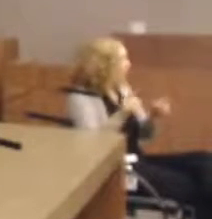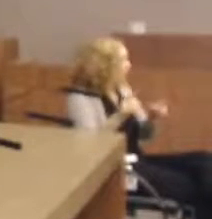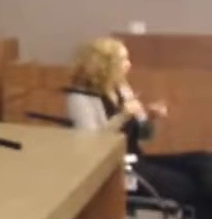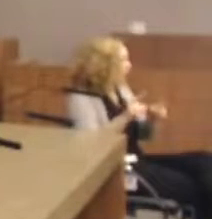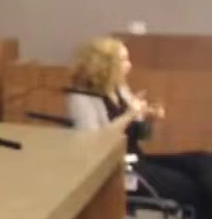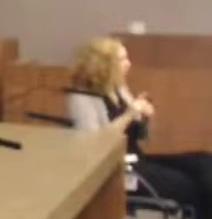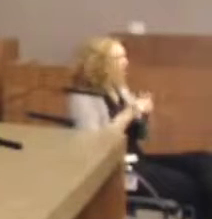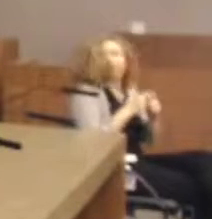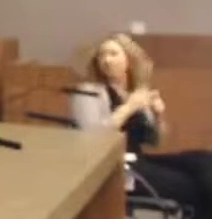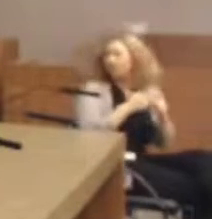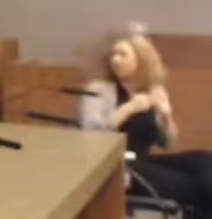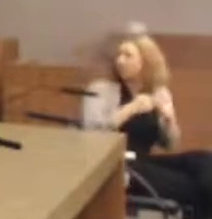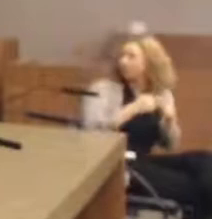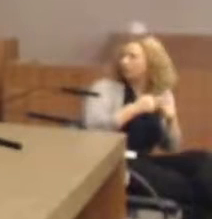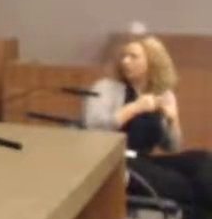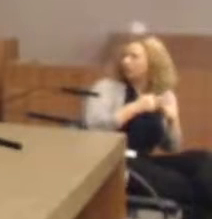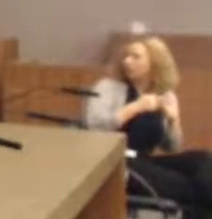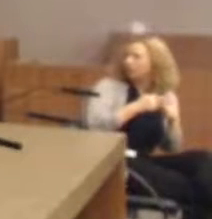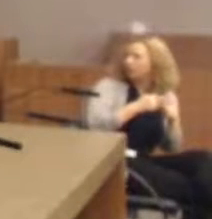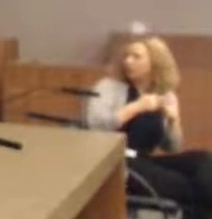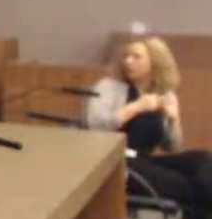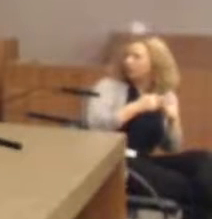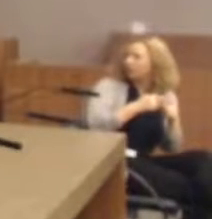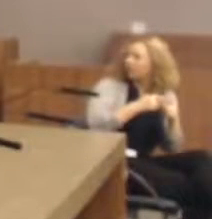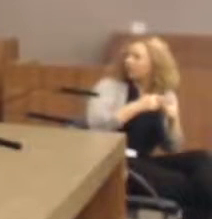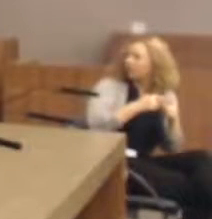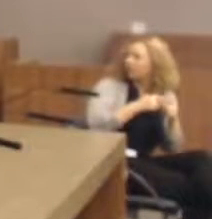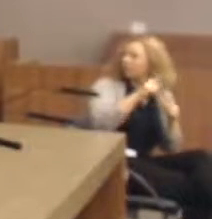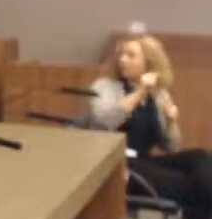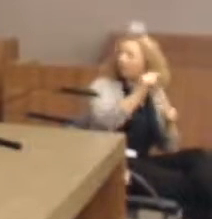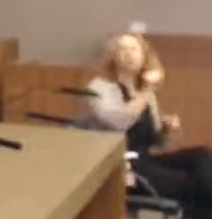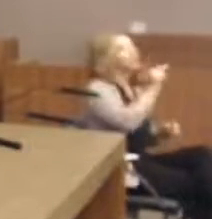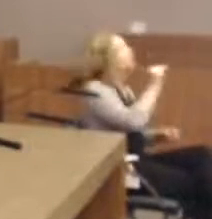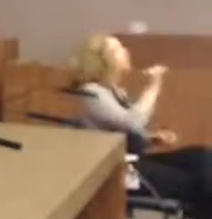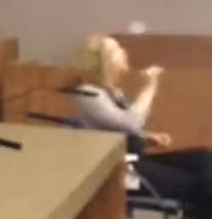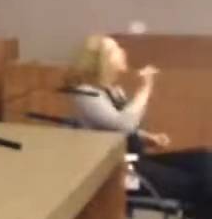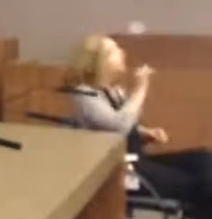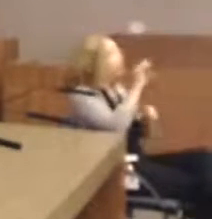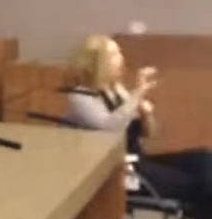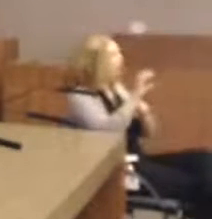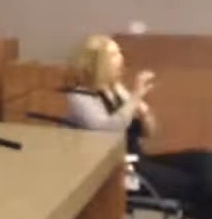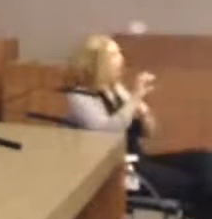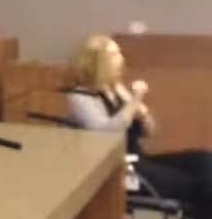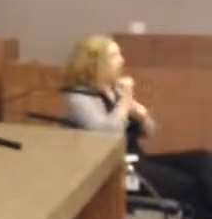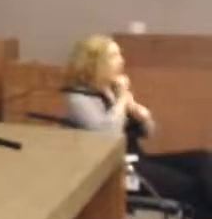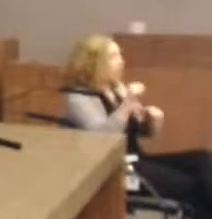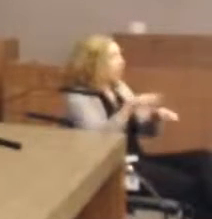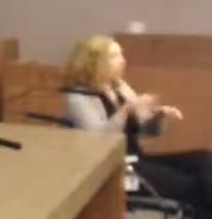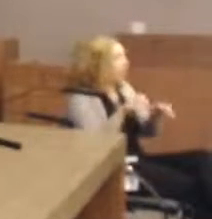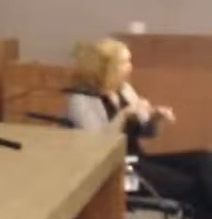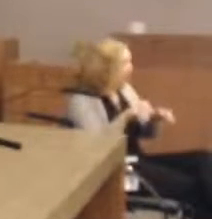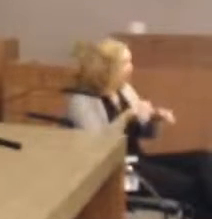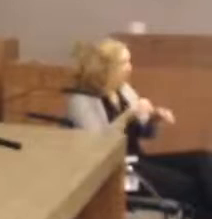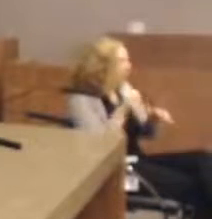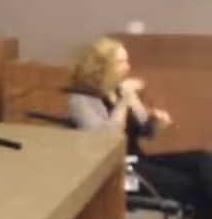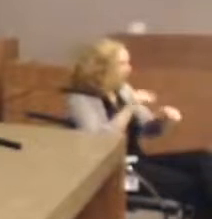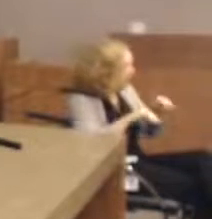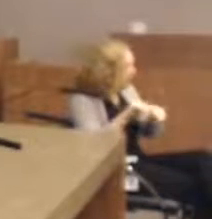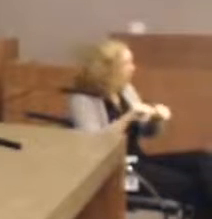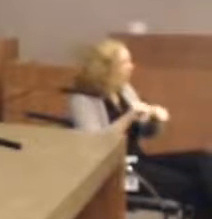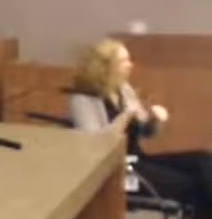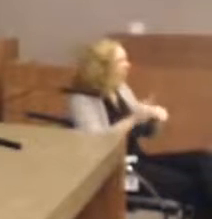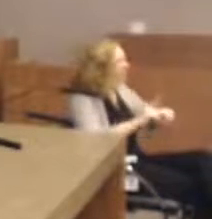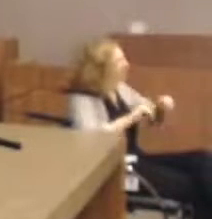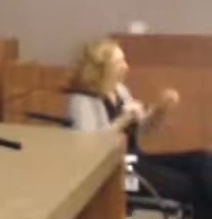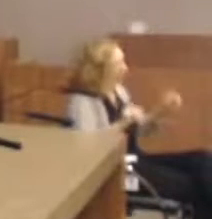tonic immobility. And this is something that comes up in significant trauma and often correlated with sexual trauma. And tonic immobility is